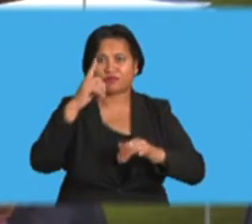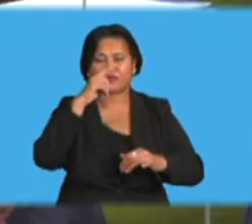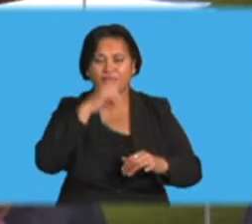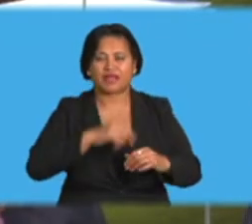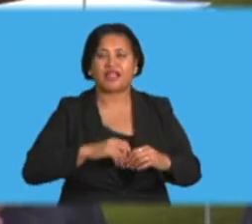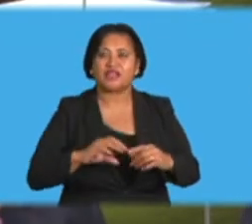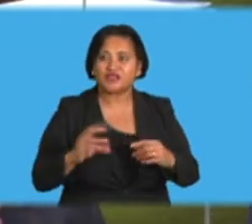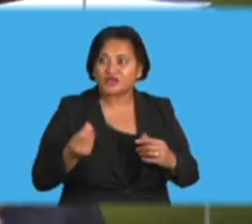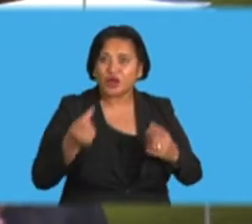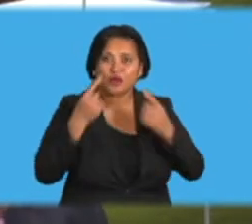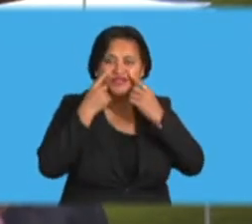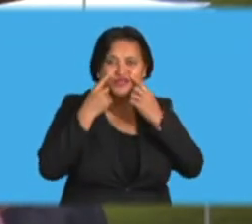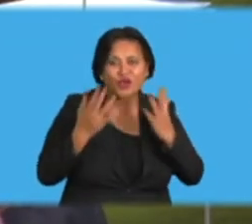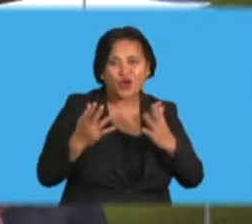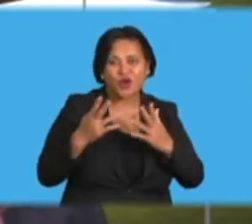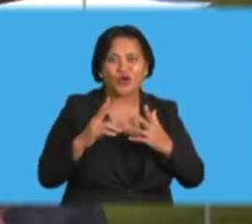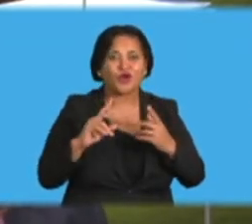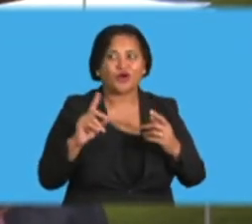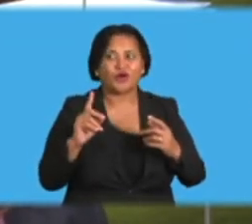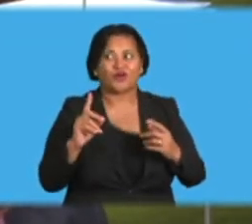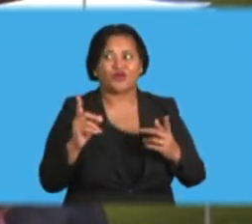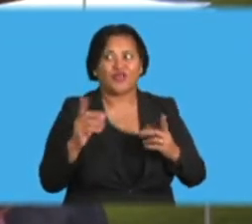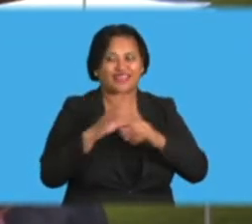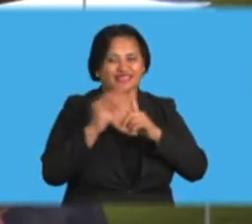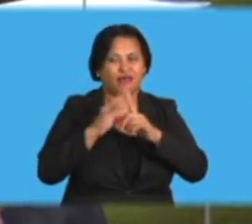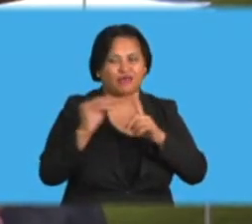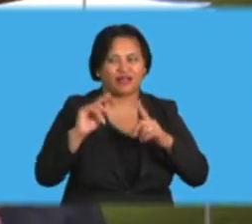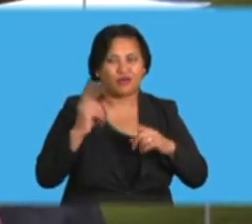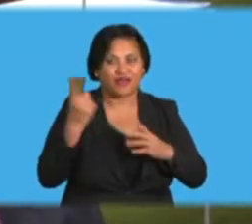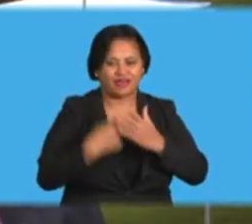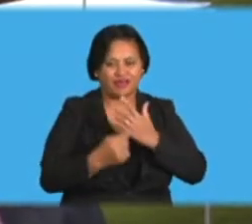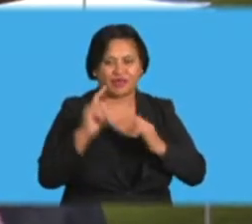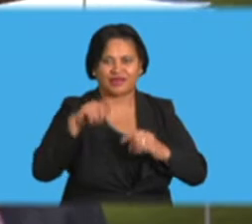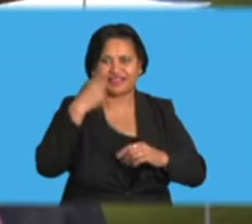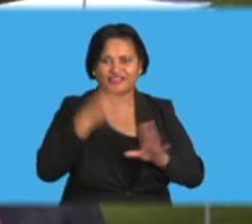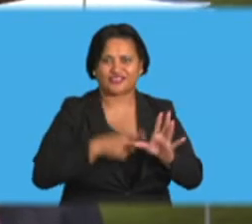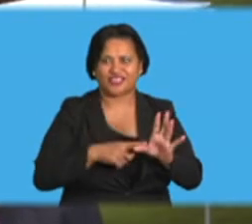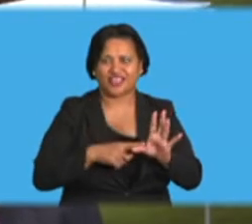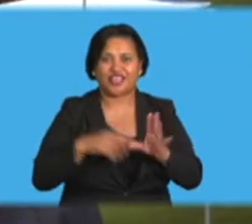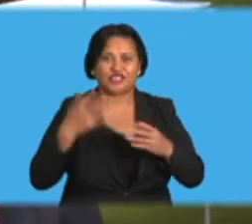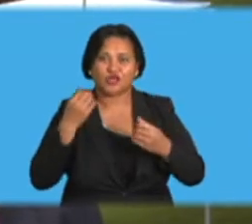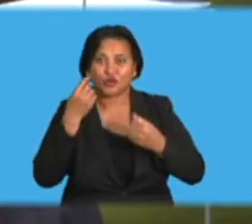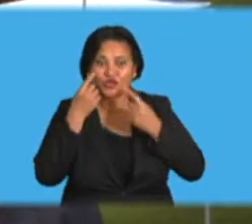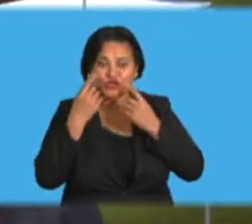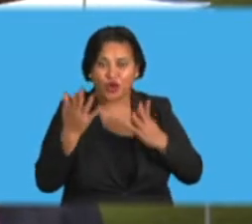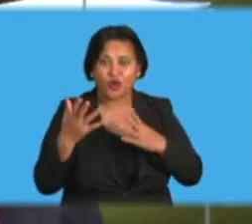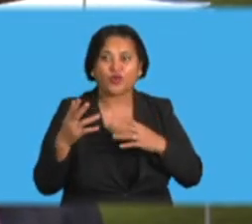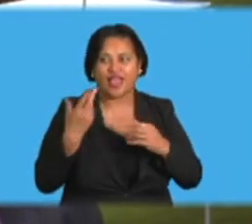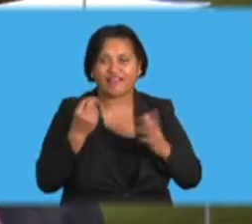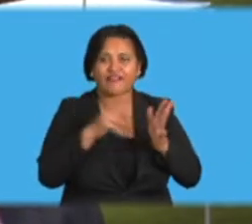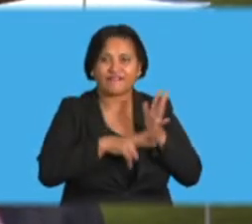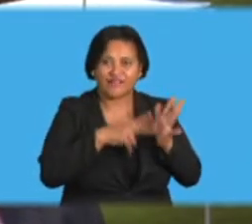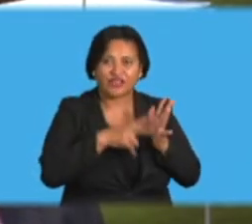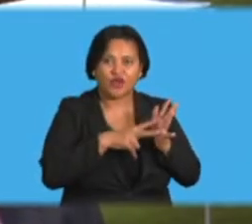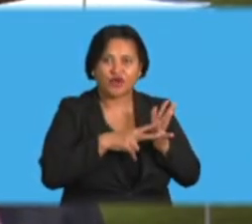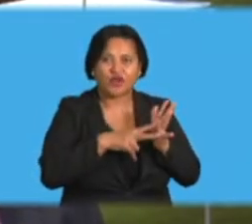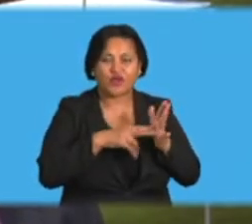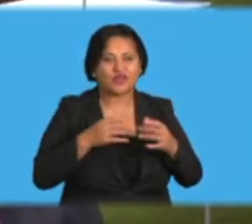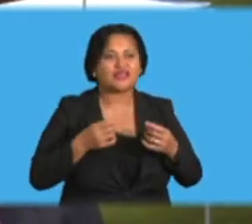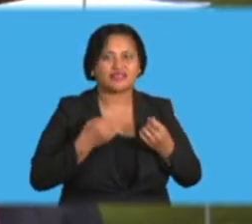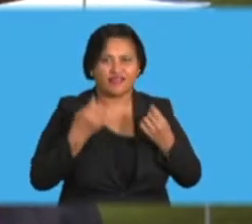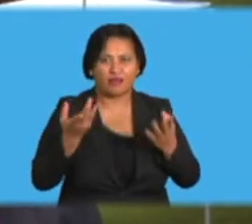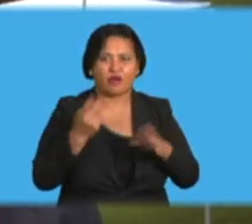us to showcase what Fiji would offer next year. We had a short video that is specifically made for this particular event, and it's available on YouTube too,